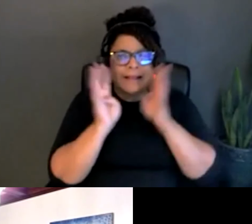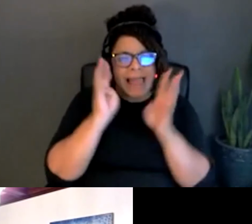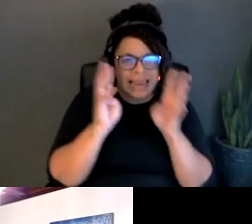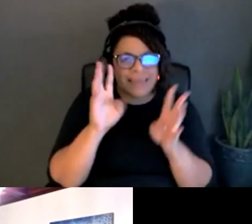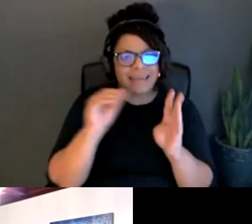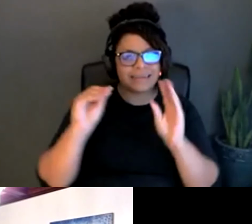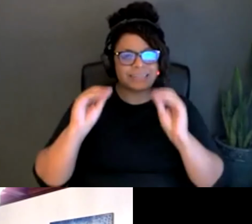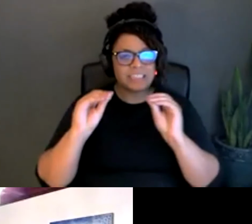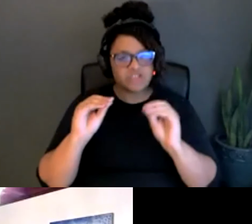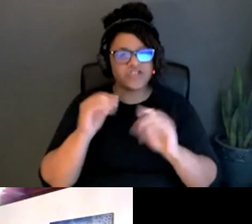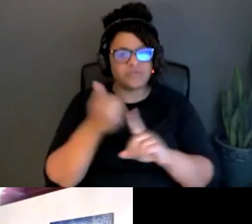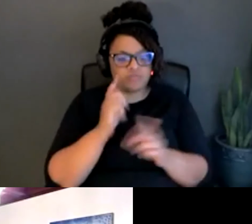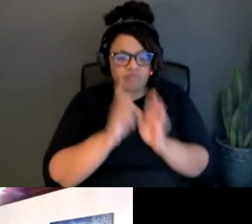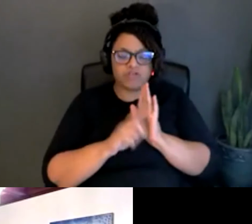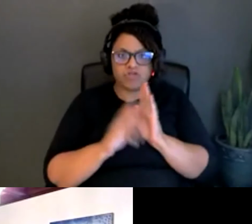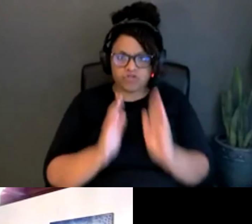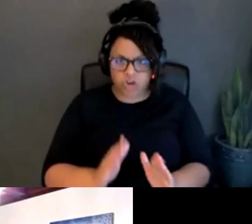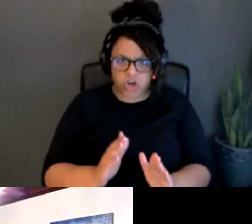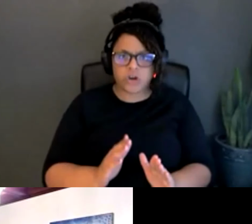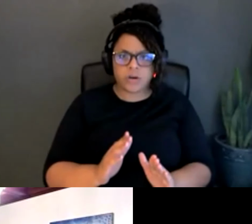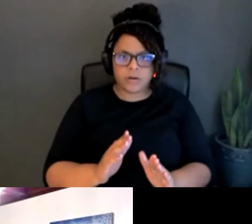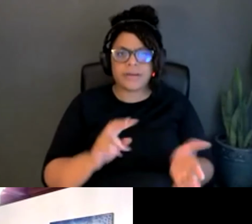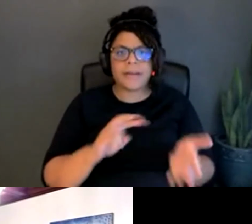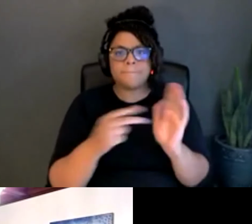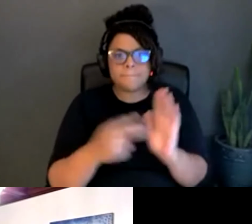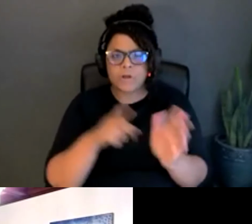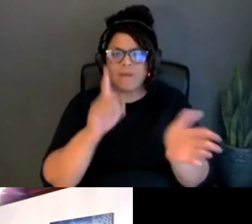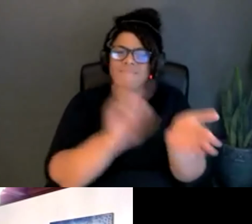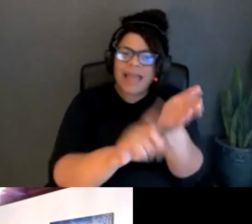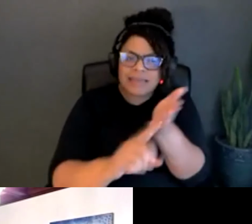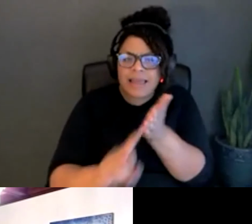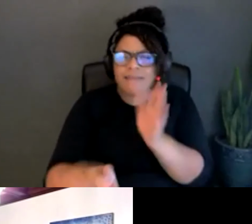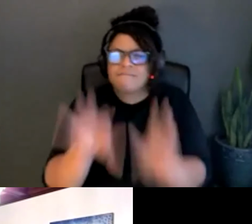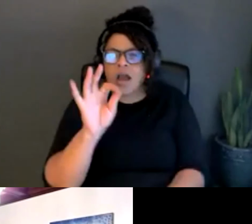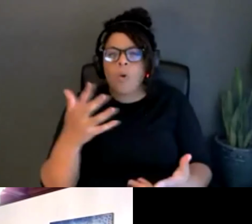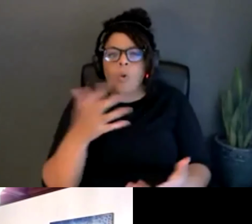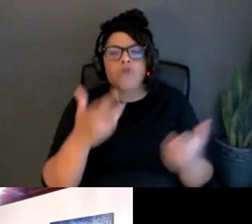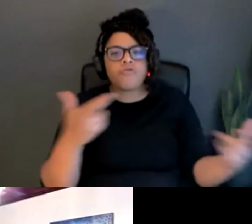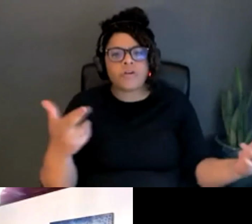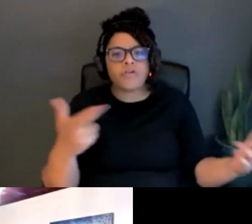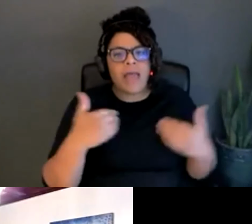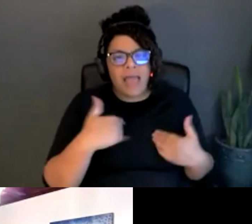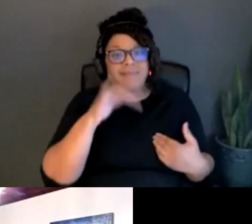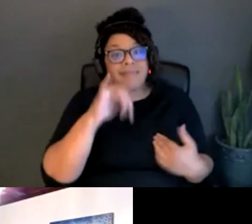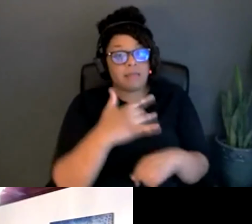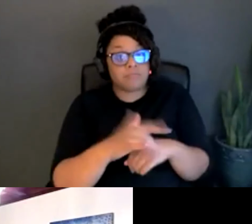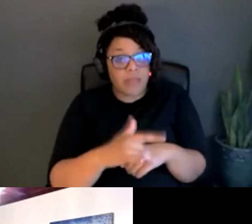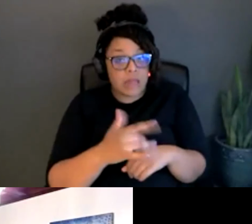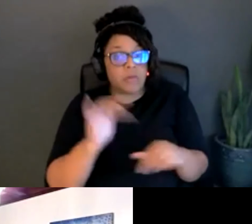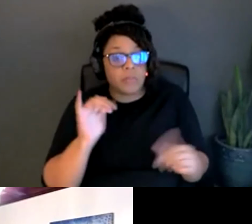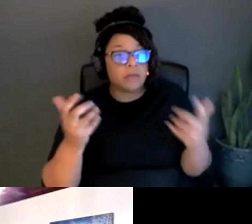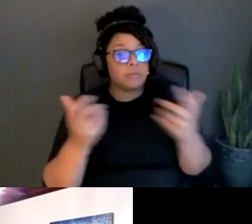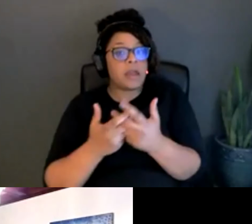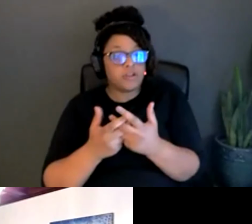teacher as researcher, and that is investigating, finding out what are those resources that are available.